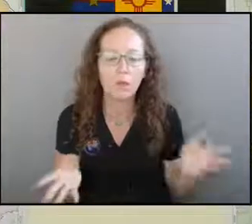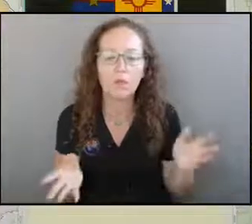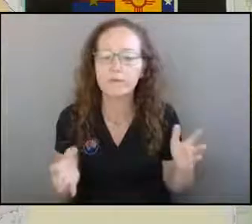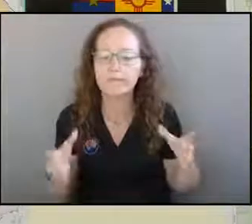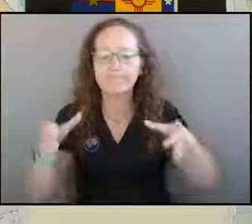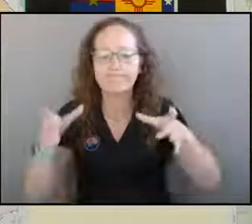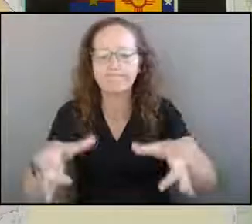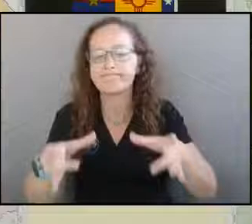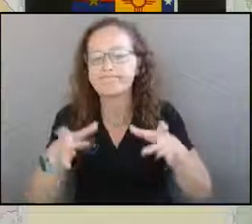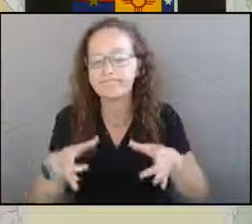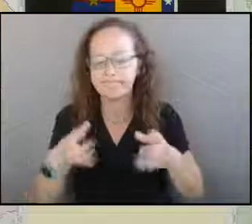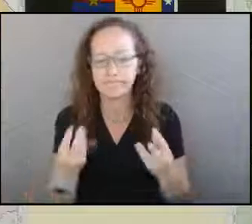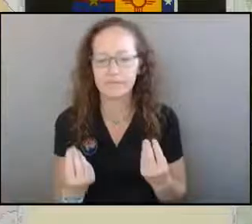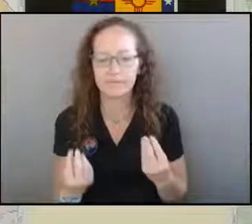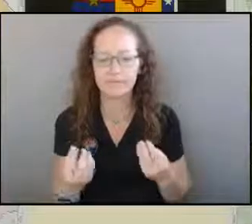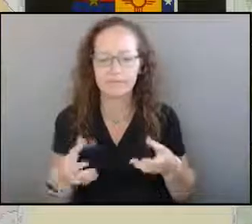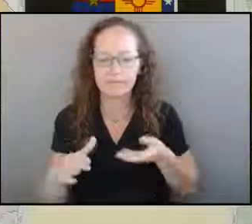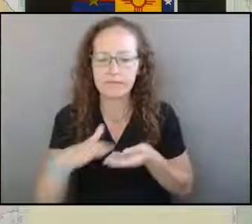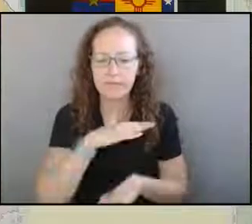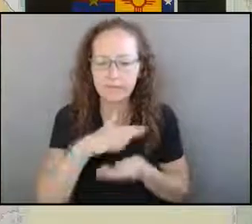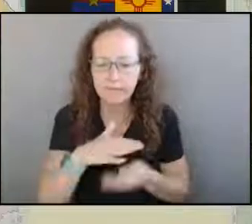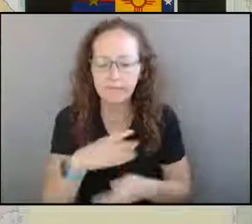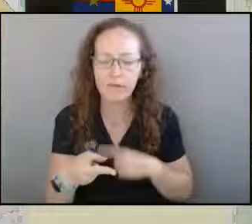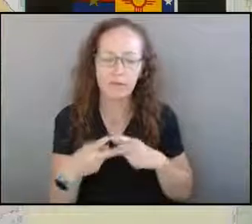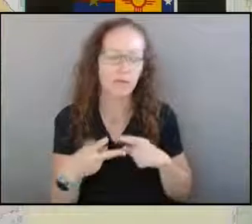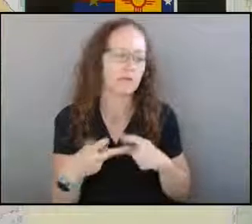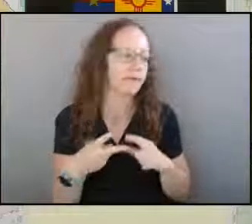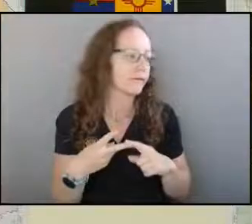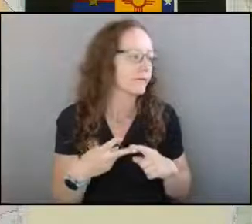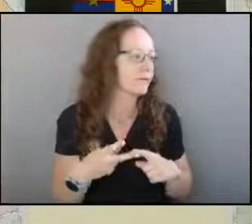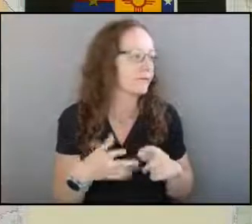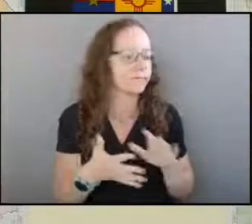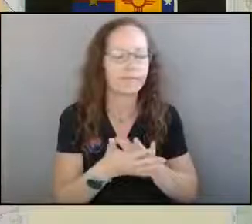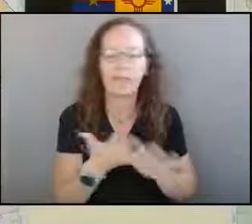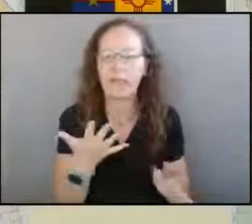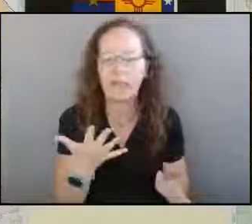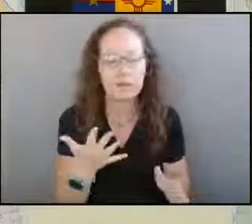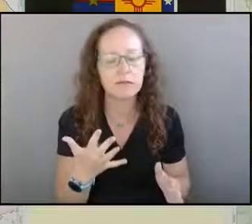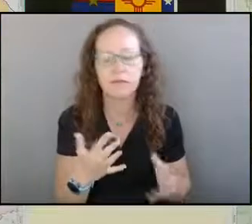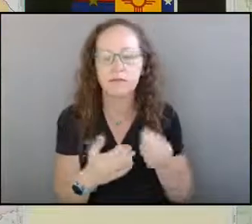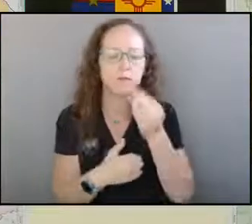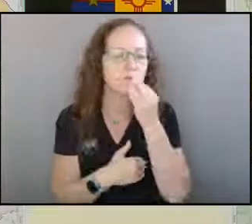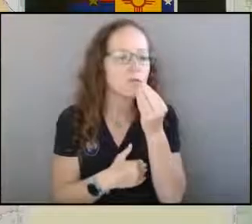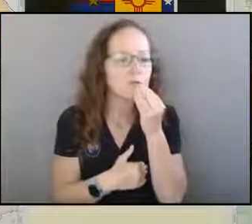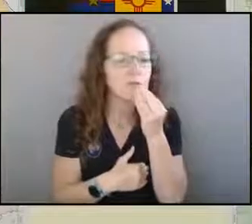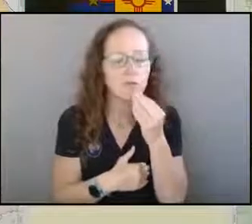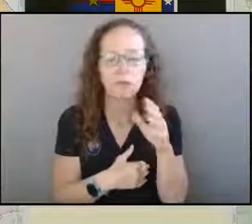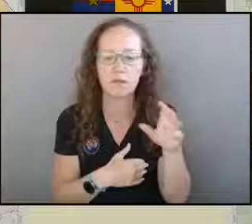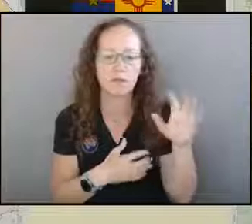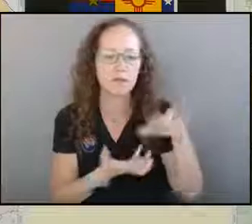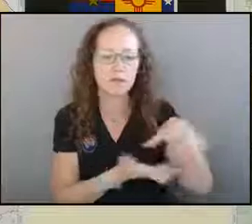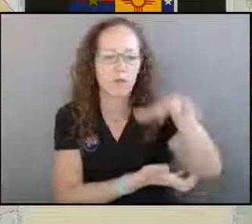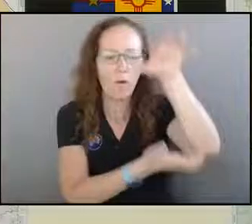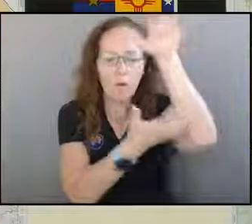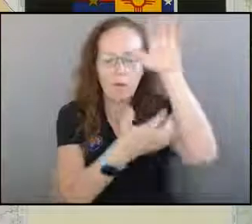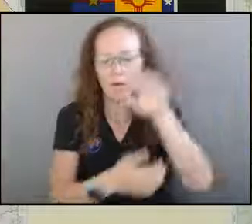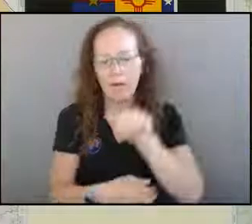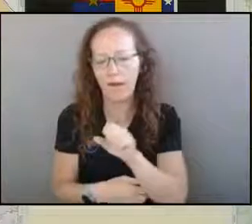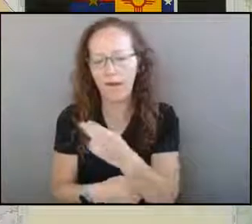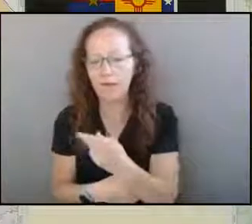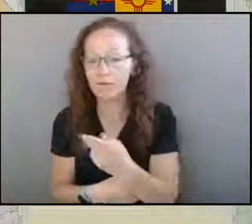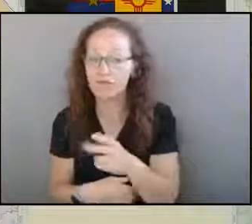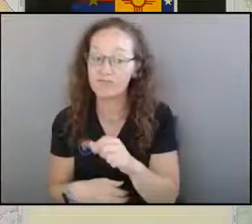damage, ash, at the very minimal. But some people, unfortunately, have had much more losses than that. For the Mora